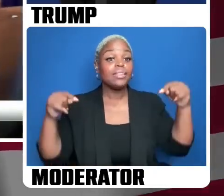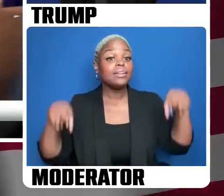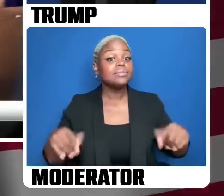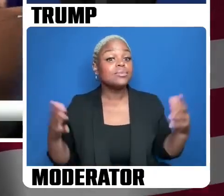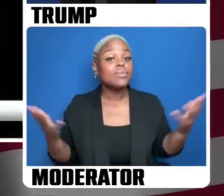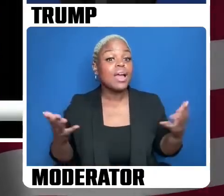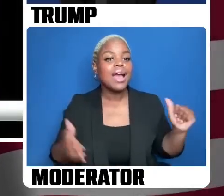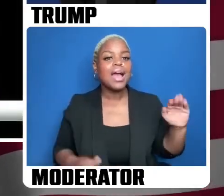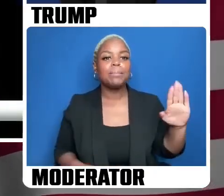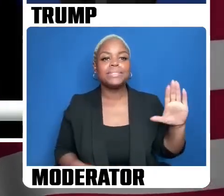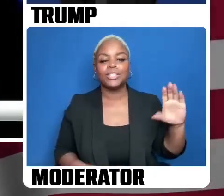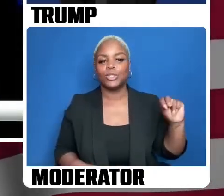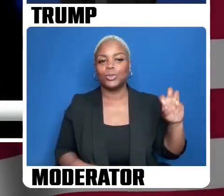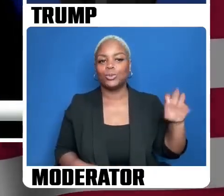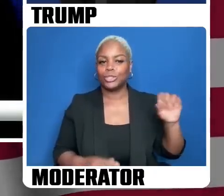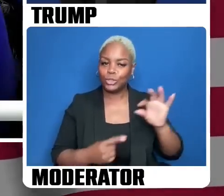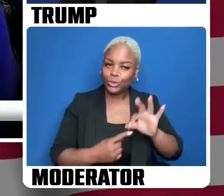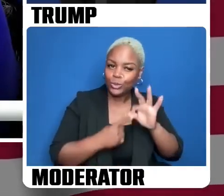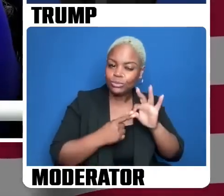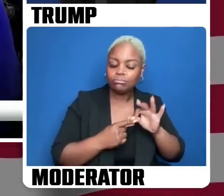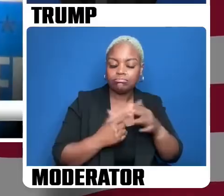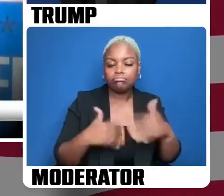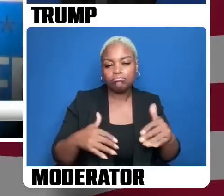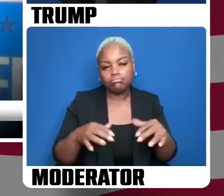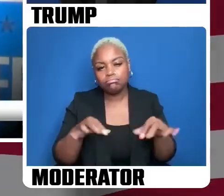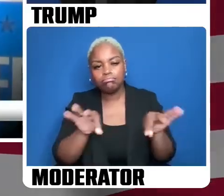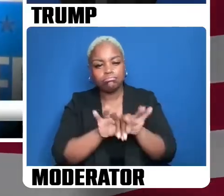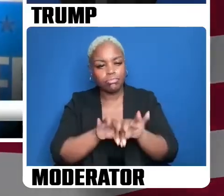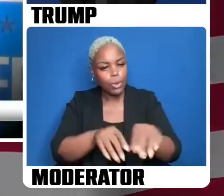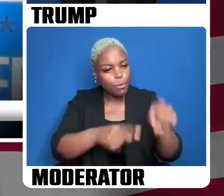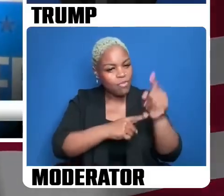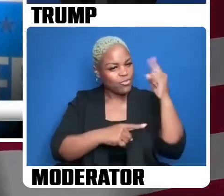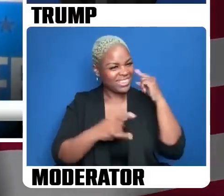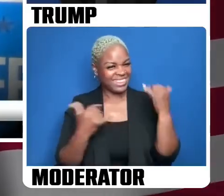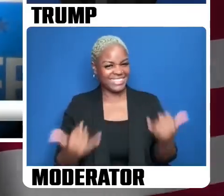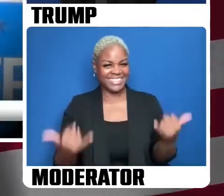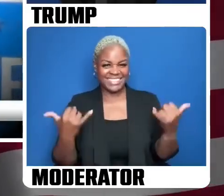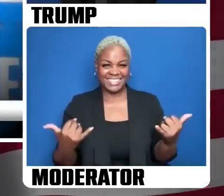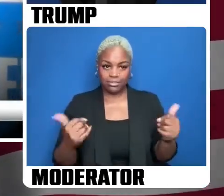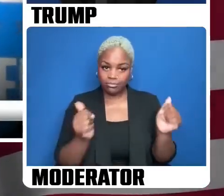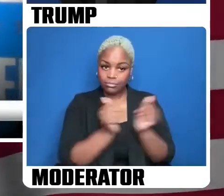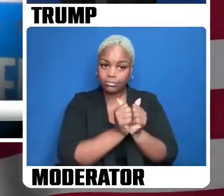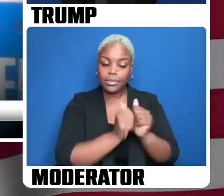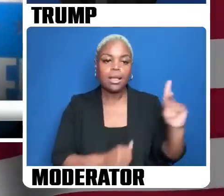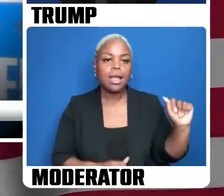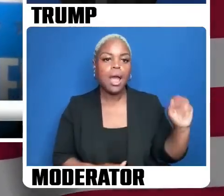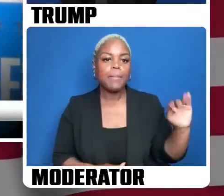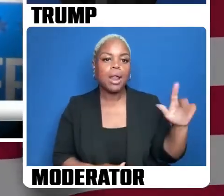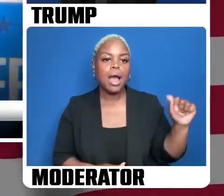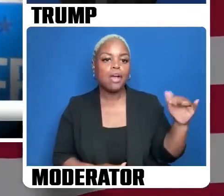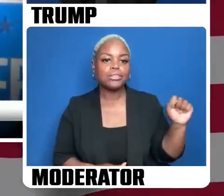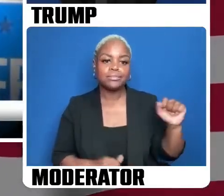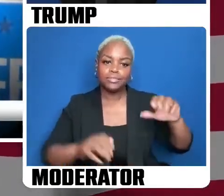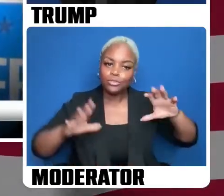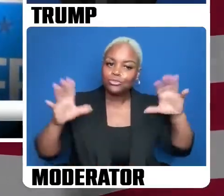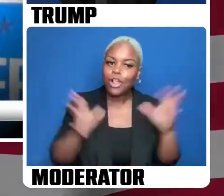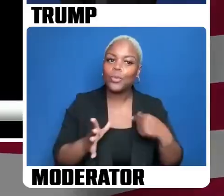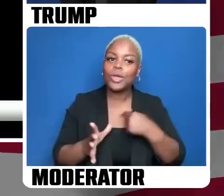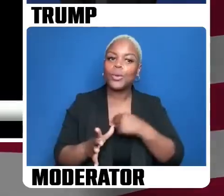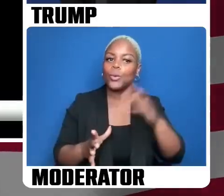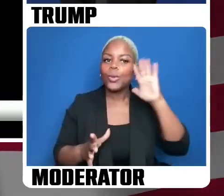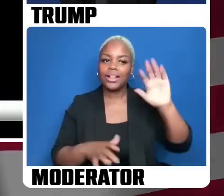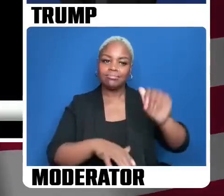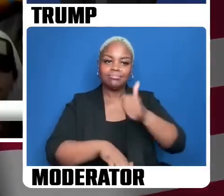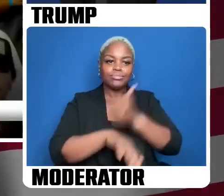most consequential moment of this campaign. Kamala Harris. Together, we will chart a new way